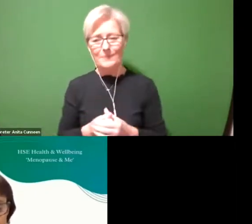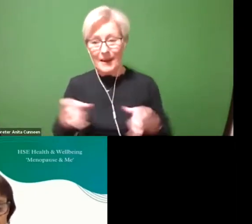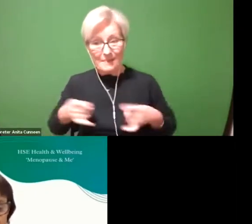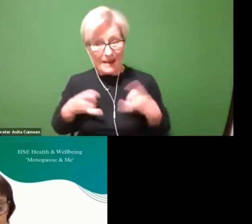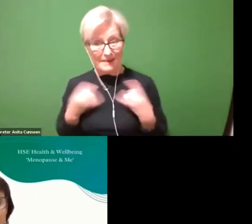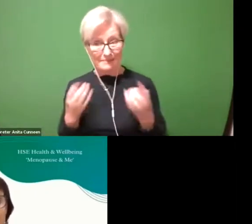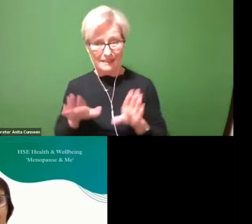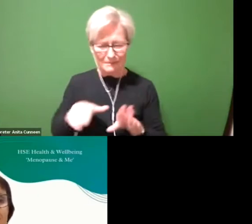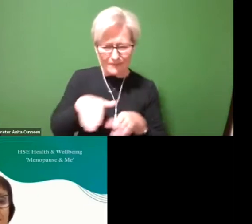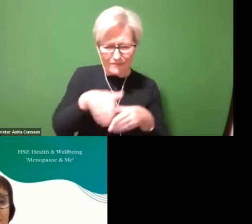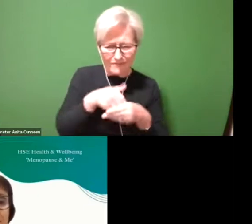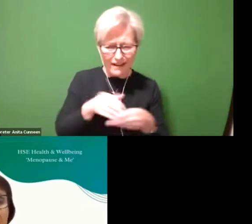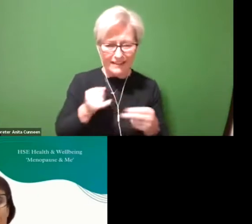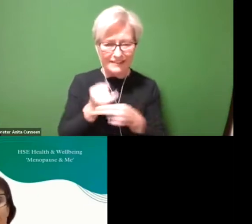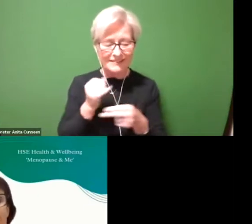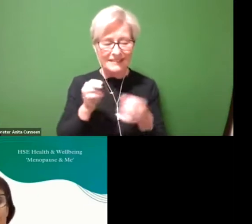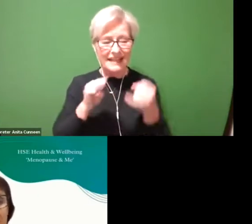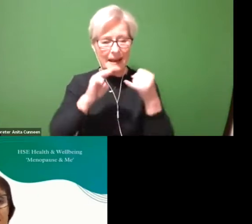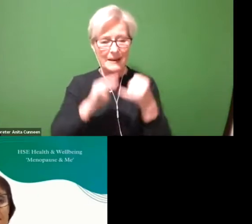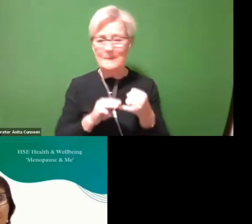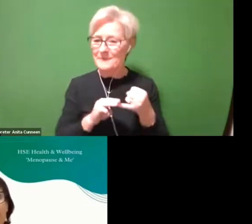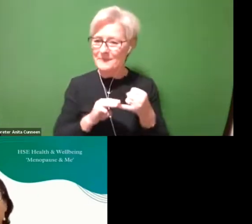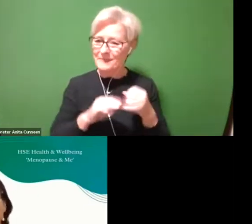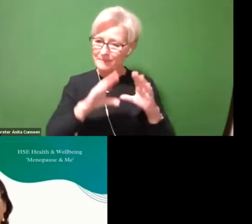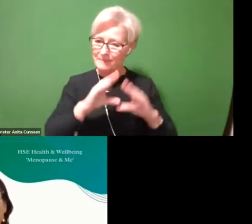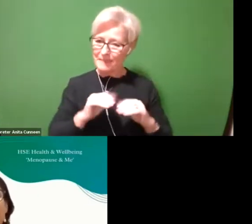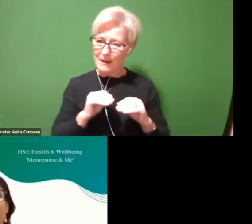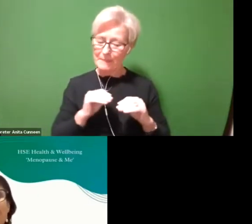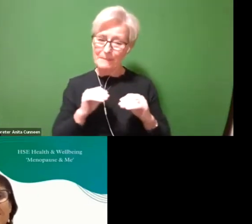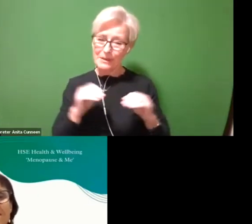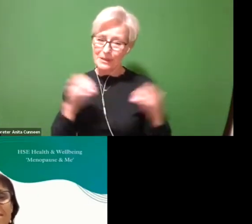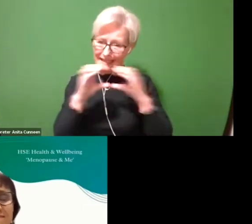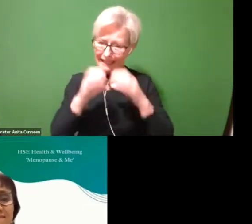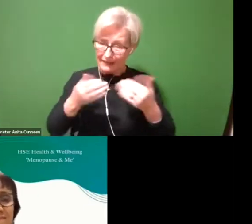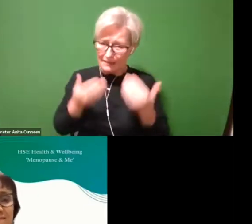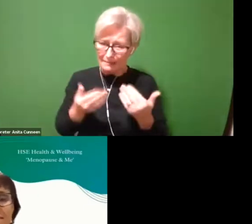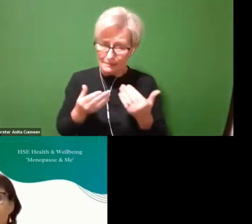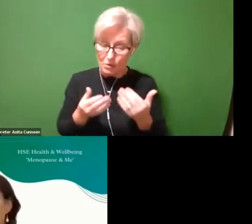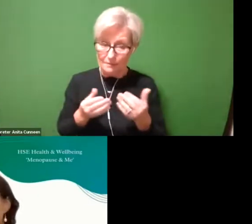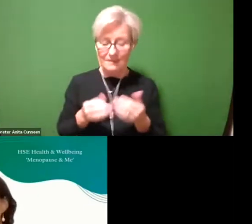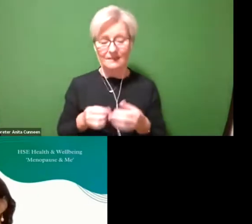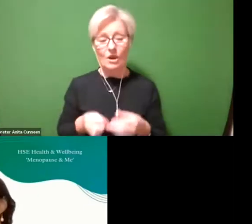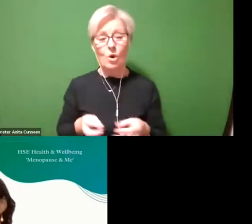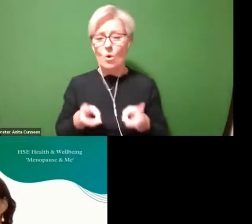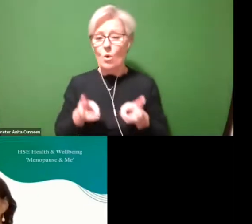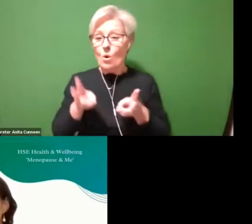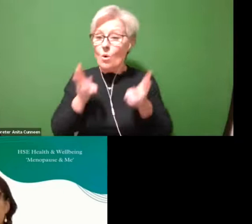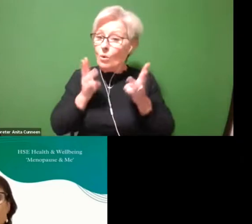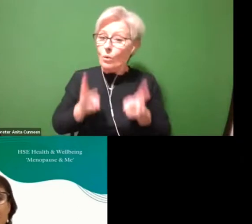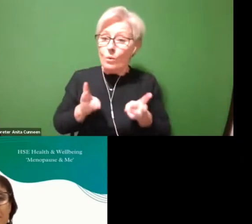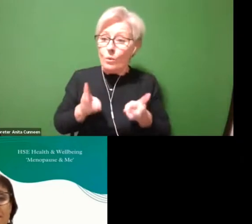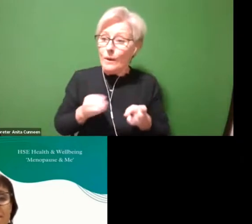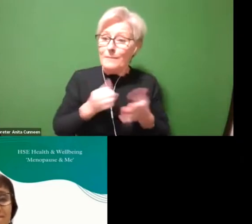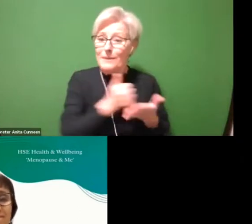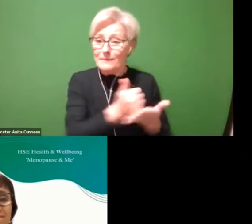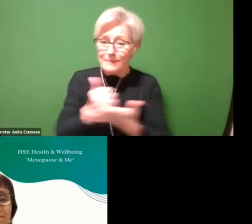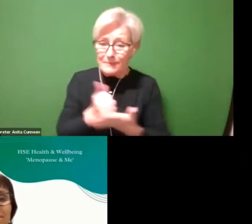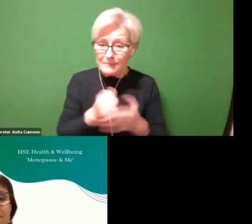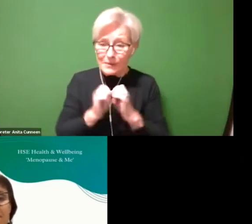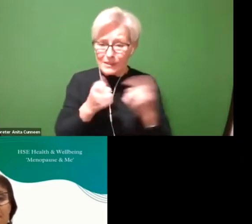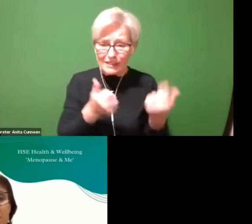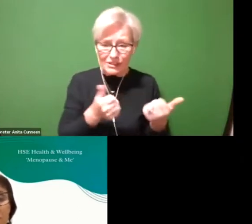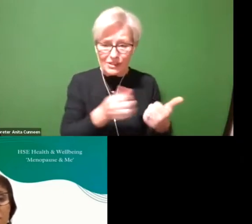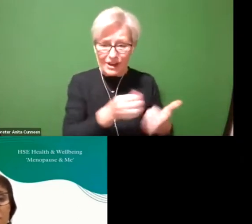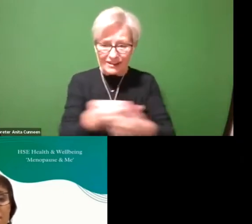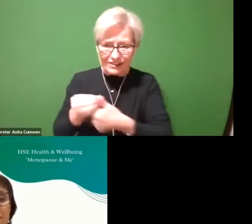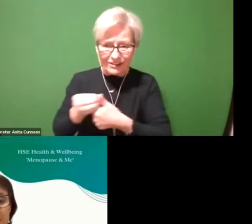where it's finally becoming a mainstream topic of conversation. Women are educating themselves and supporting each other through this difficult time in their lives so that they no longer have